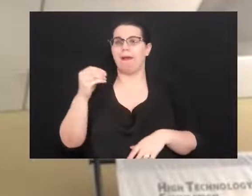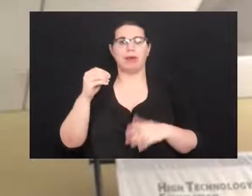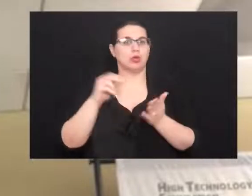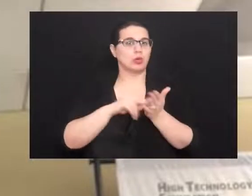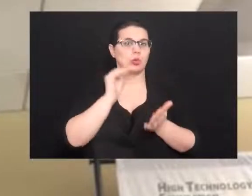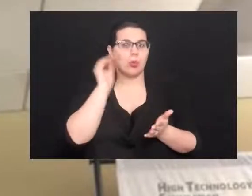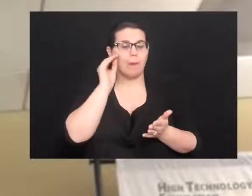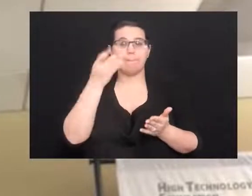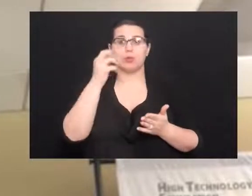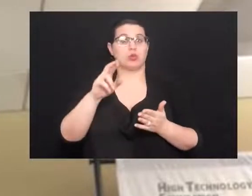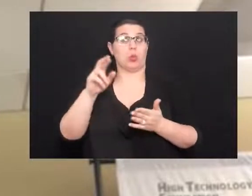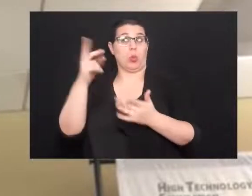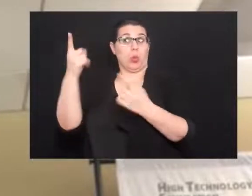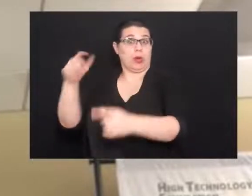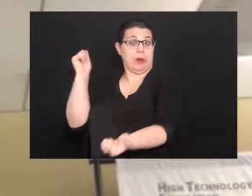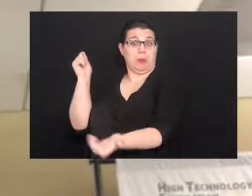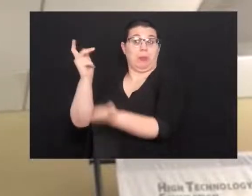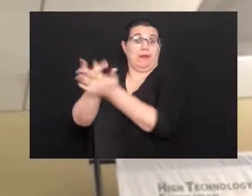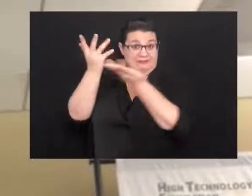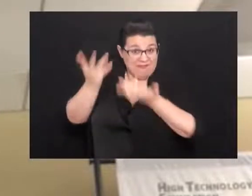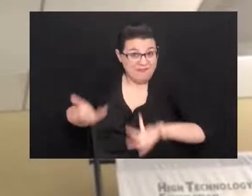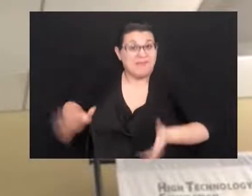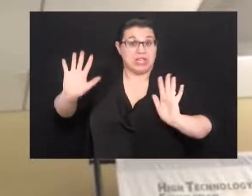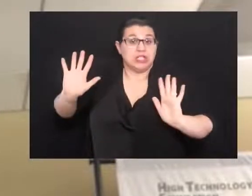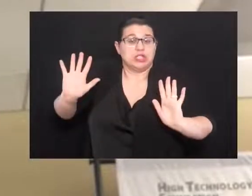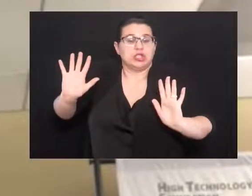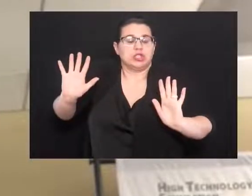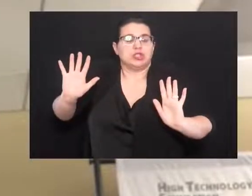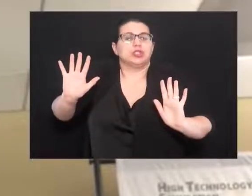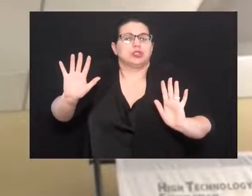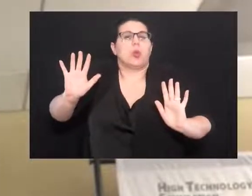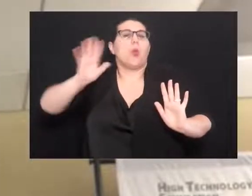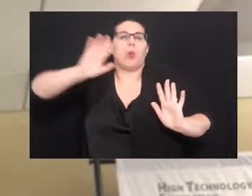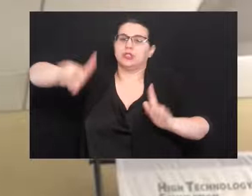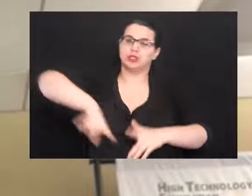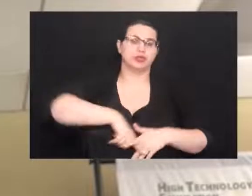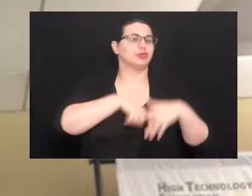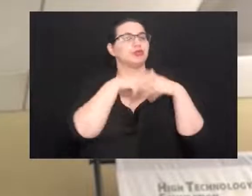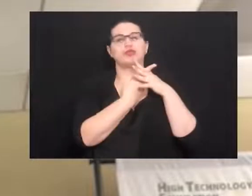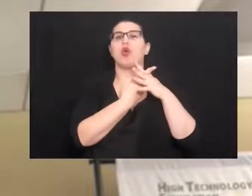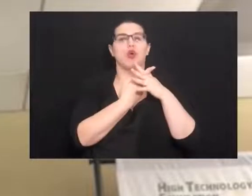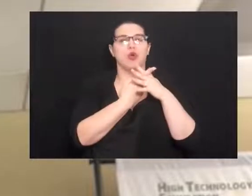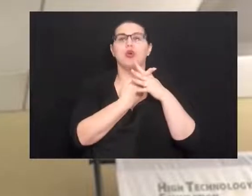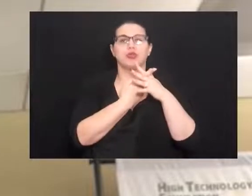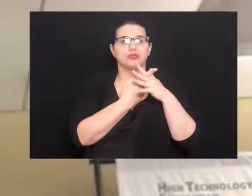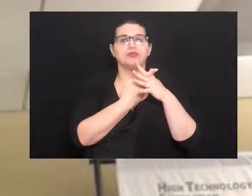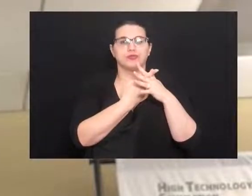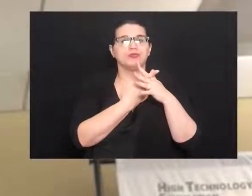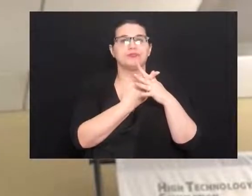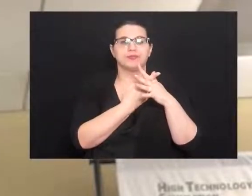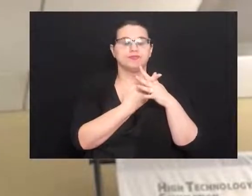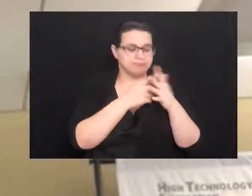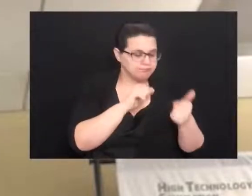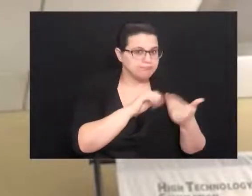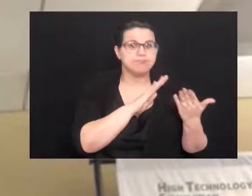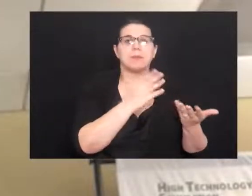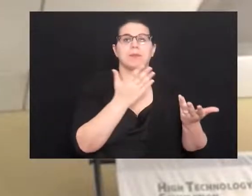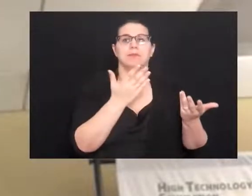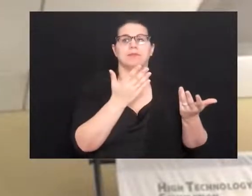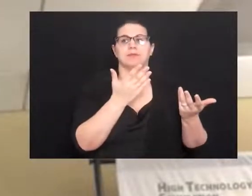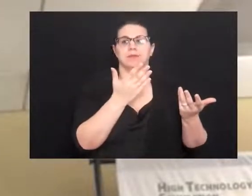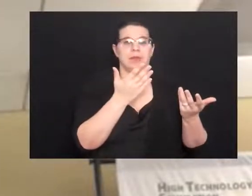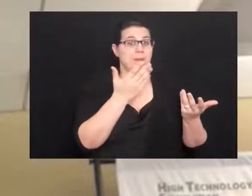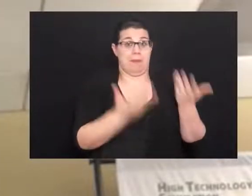booster. As soon as the approval is granted, there will be folks who will get them, potentially young people who will potentially get them